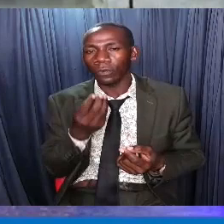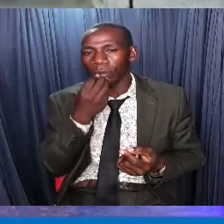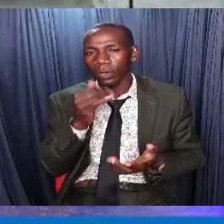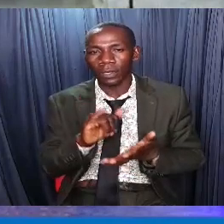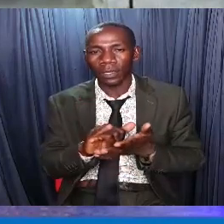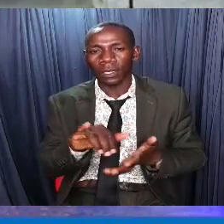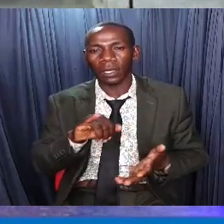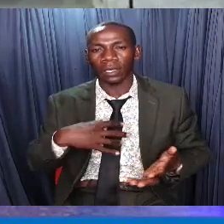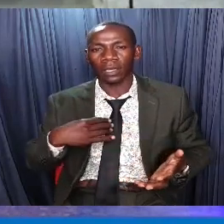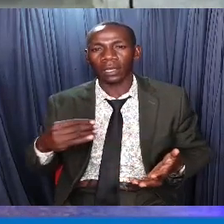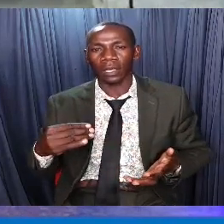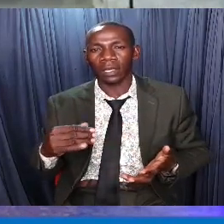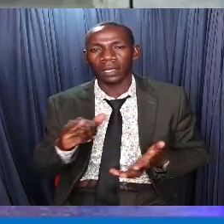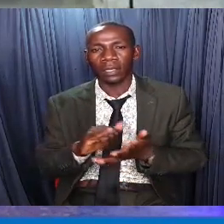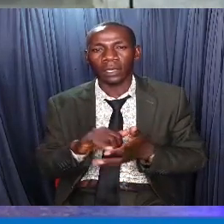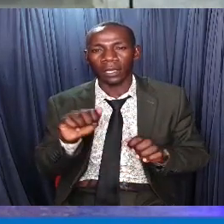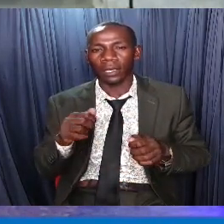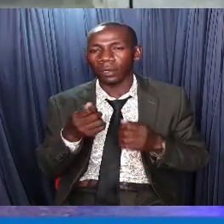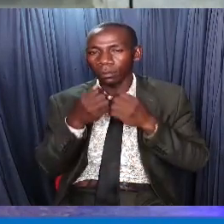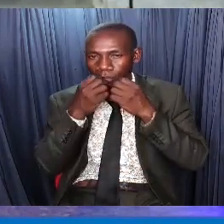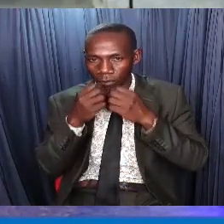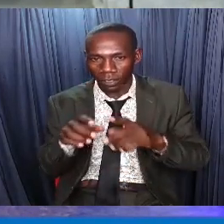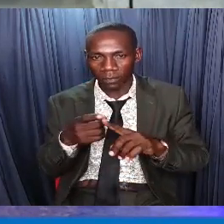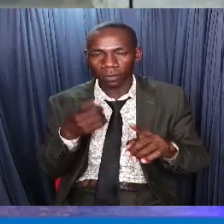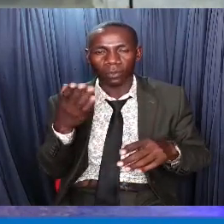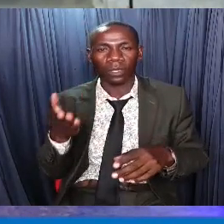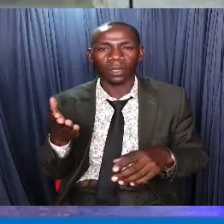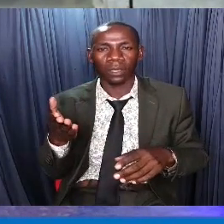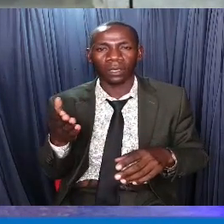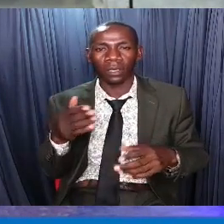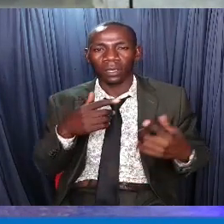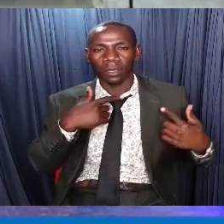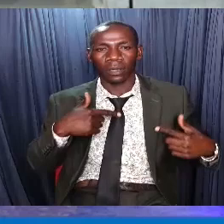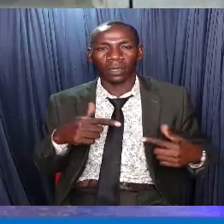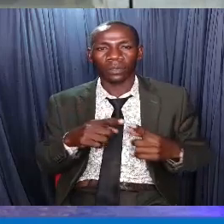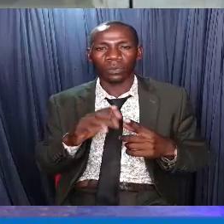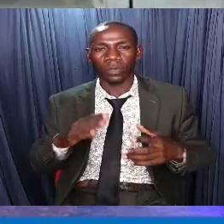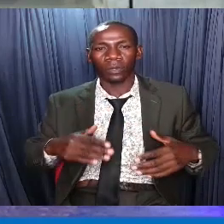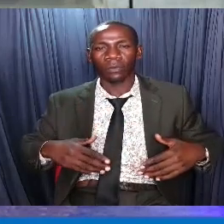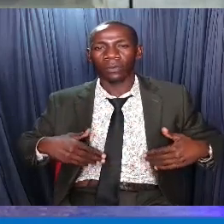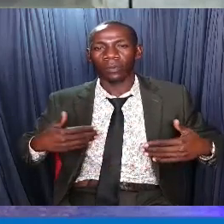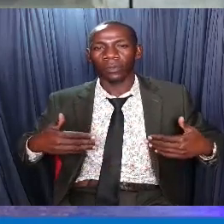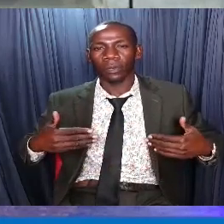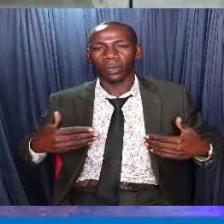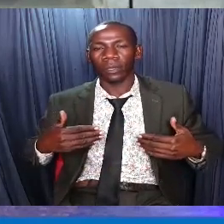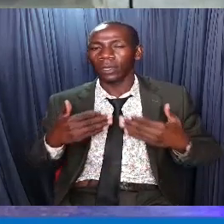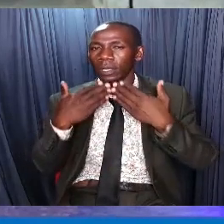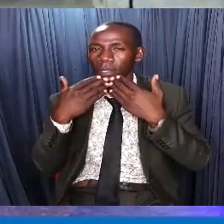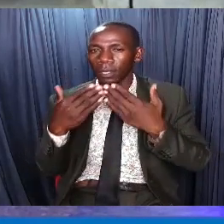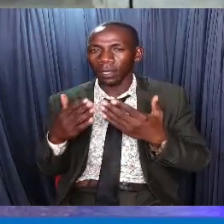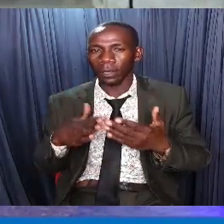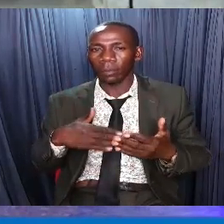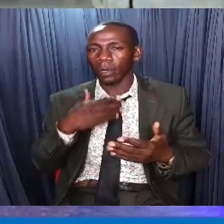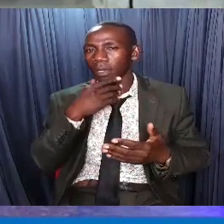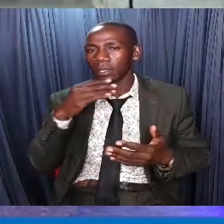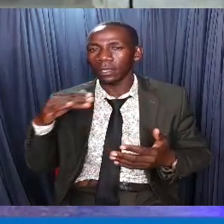me the food. Sasa nikubariki sana. That's when I'll bless you from there. Moyo wake uridhike. His heart to be content. Ile asante mwanangu. At least